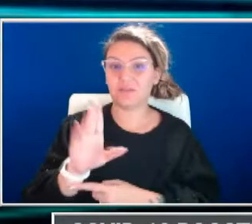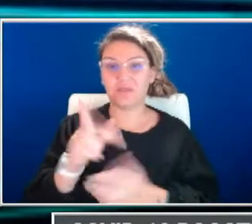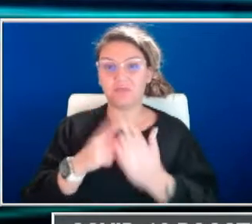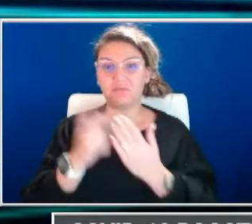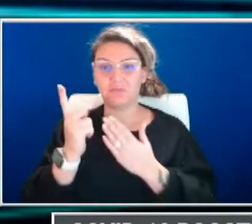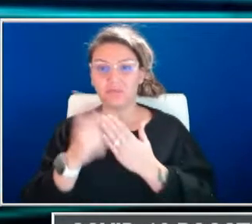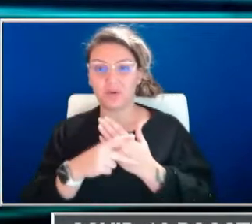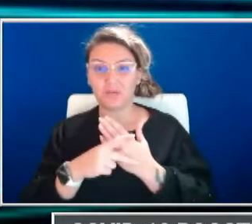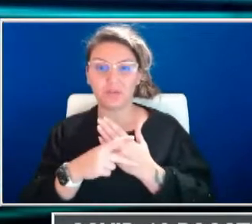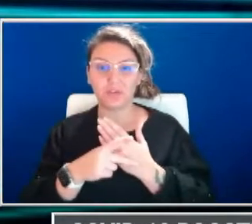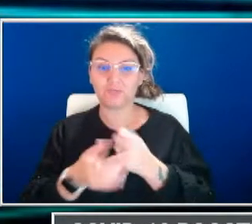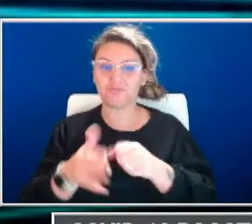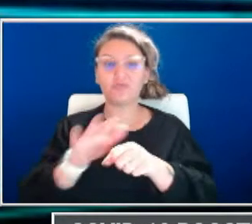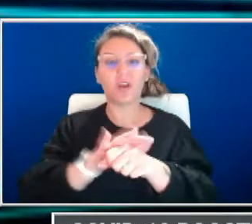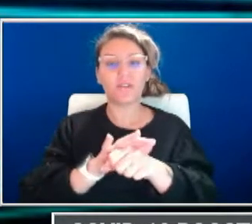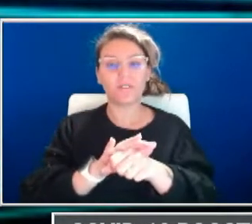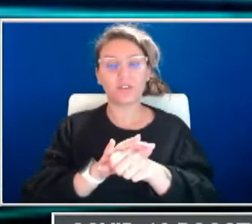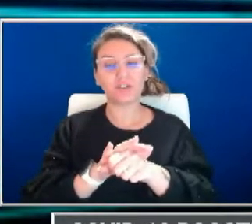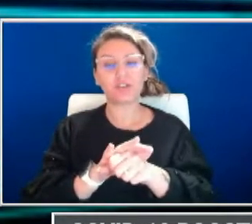program covers